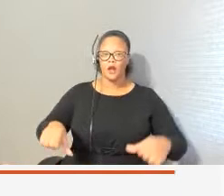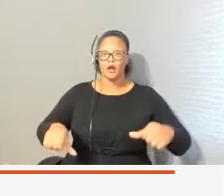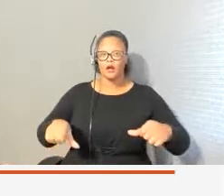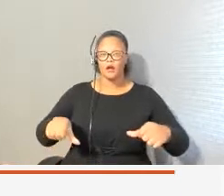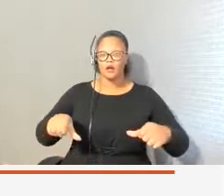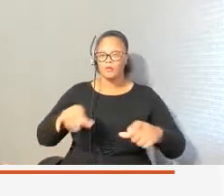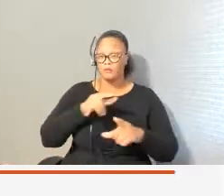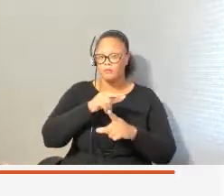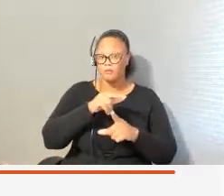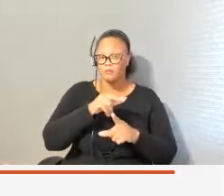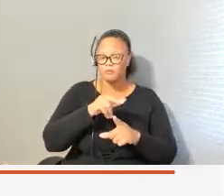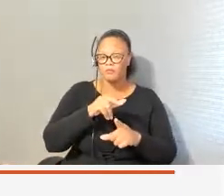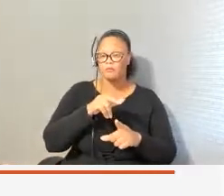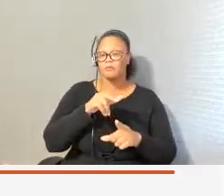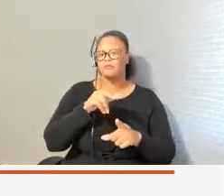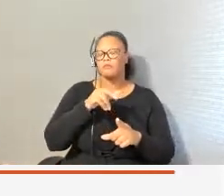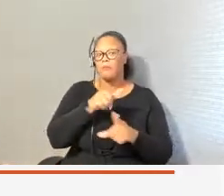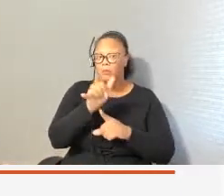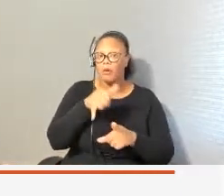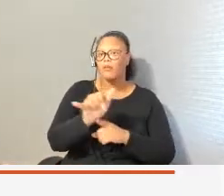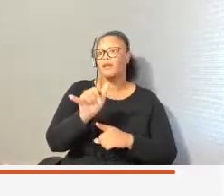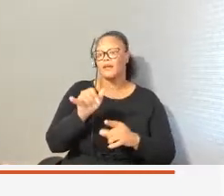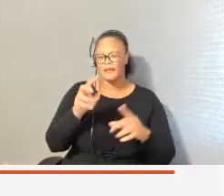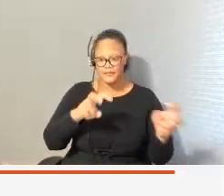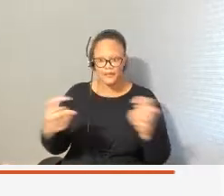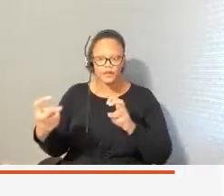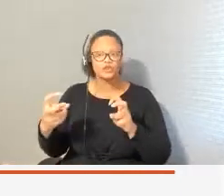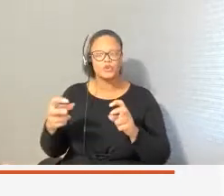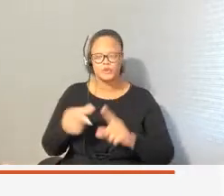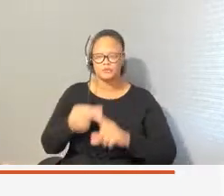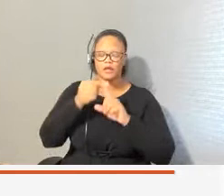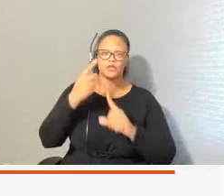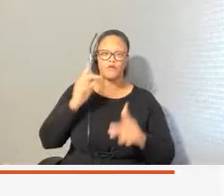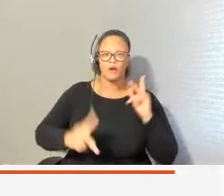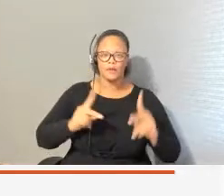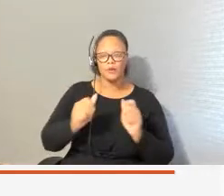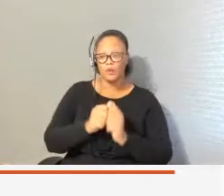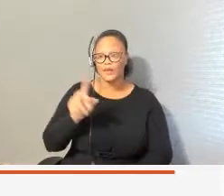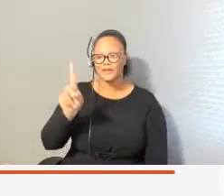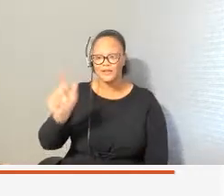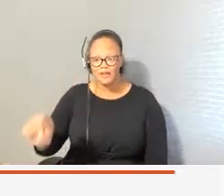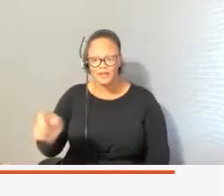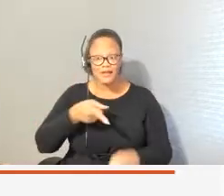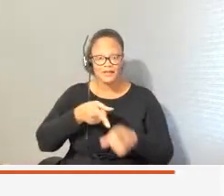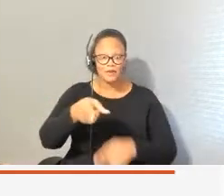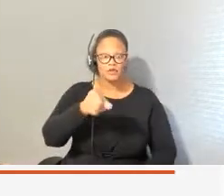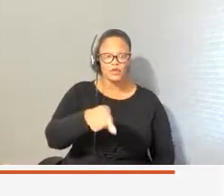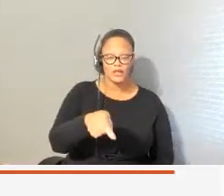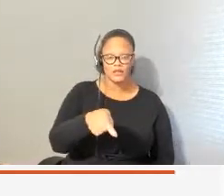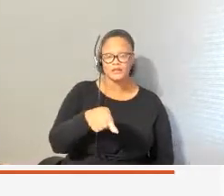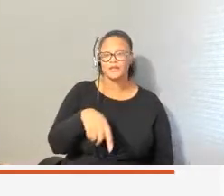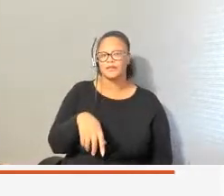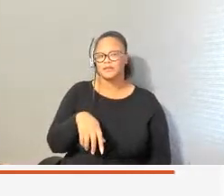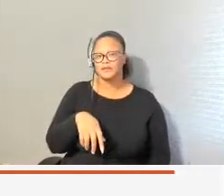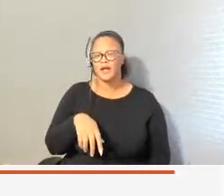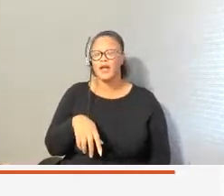with individuals with disabilities and special needs individuals. They used to say sticks and stones may break